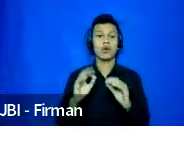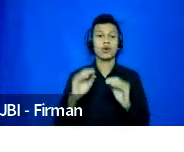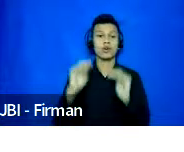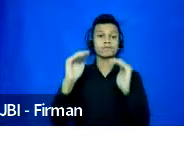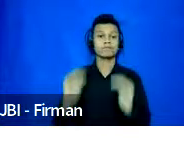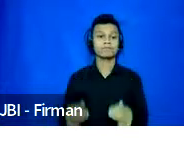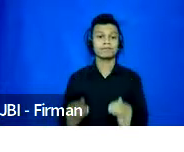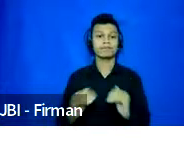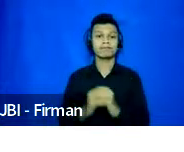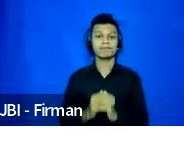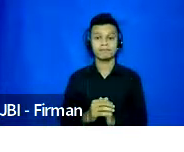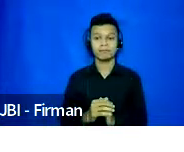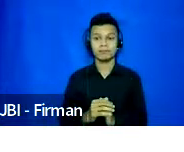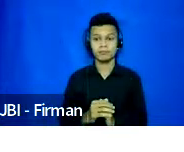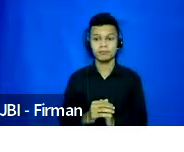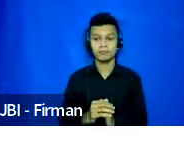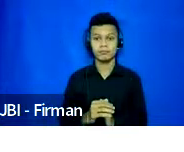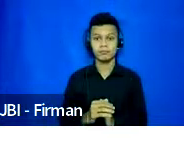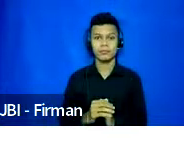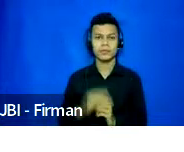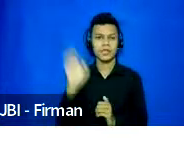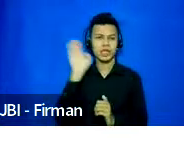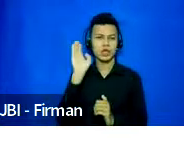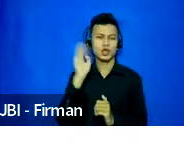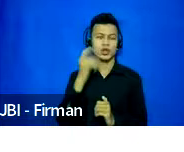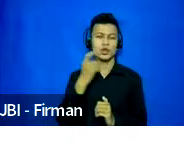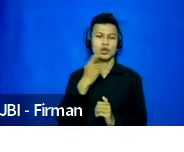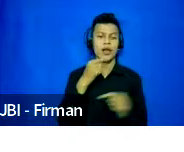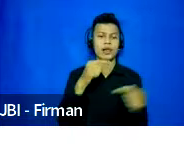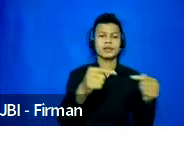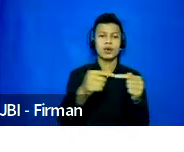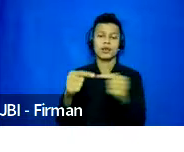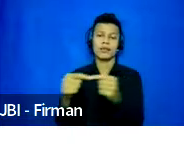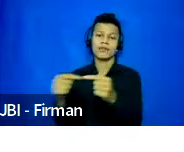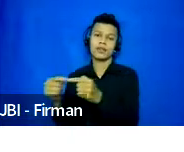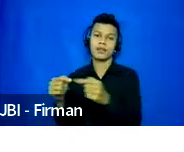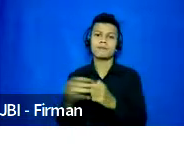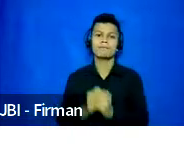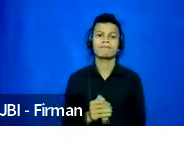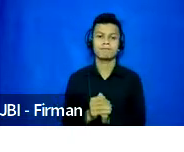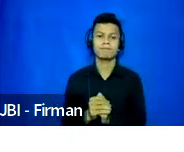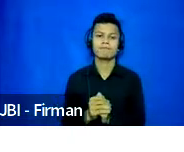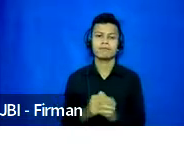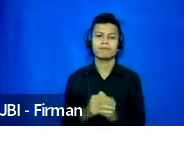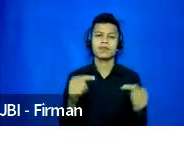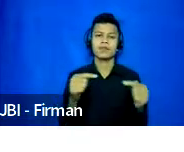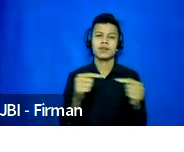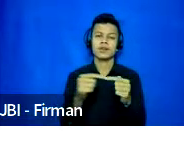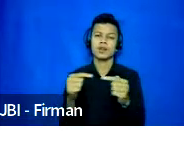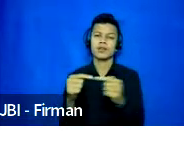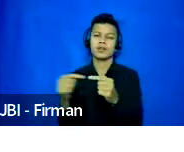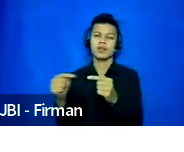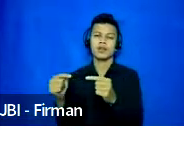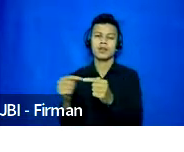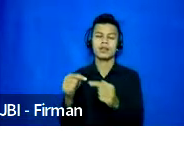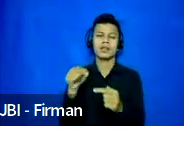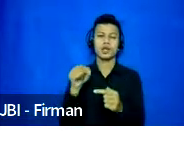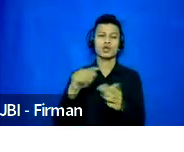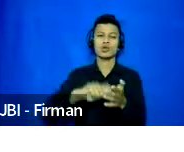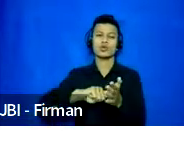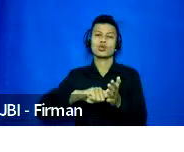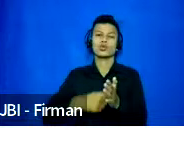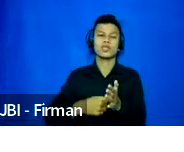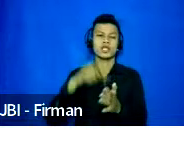slide, looking at the issue of connectivity. So connectivity and devices are key enablers for